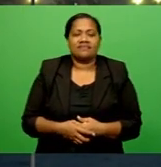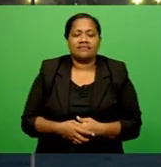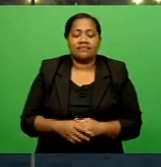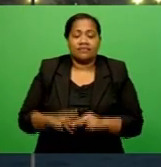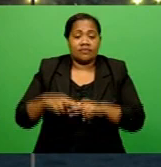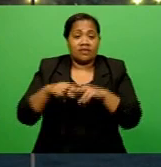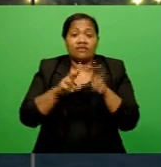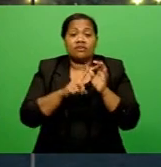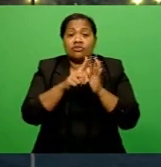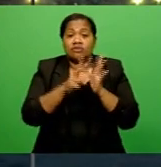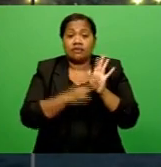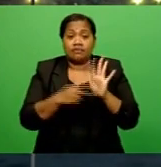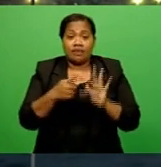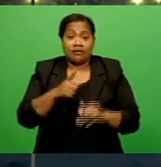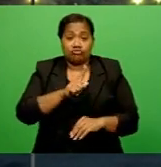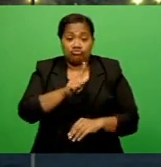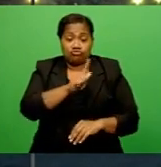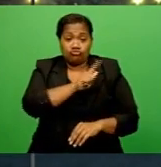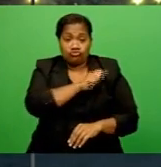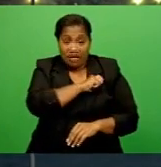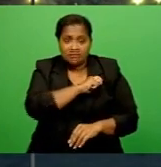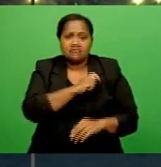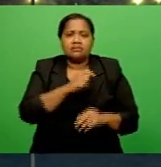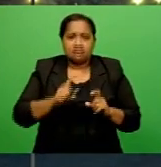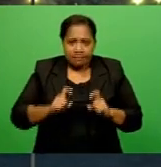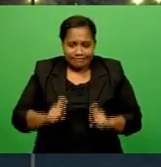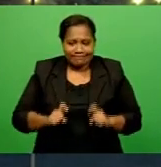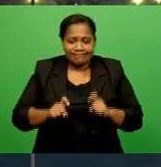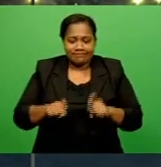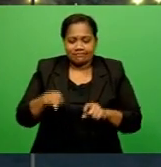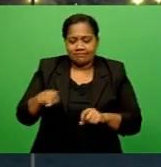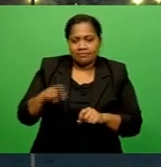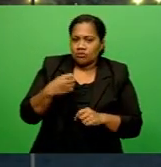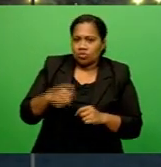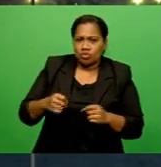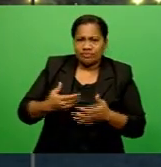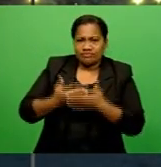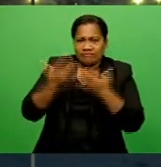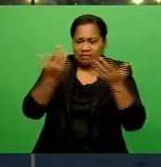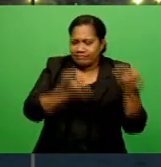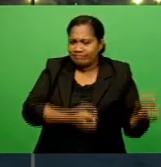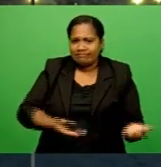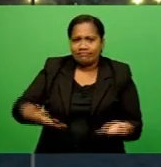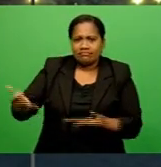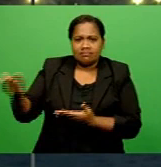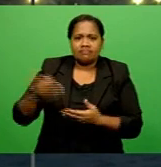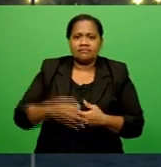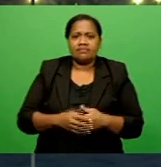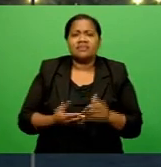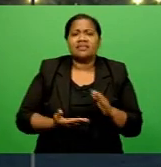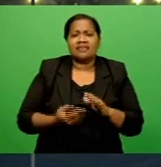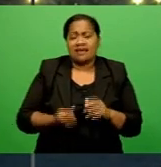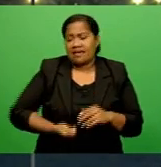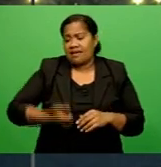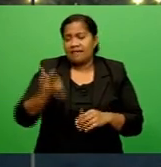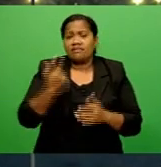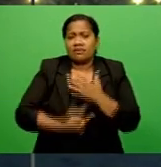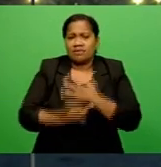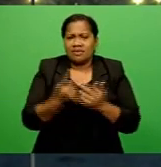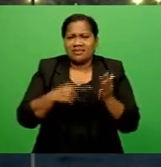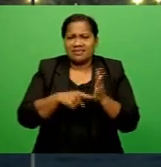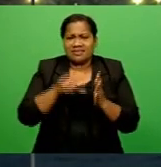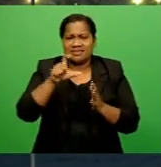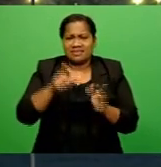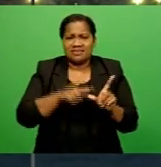Pine Trust remains optimistic there will be no major disruption in supply following the devastation caused by Tropical Cyclone Yasa last